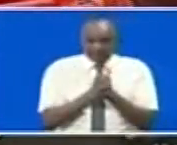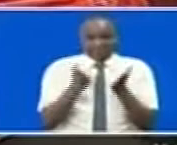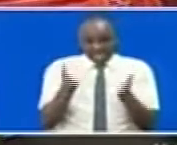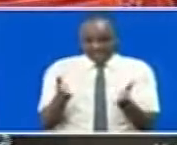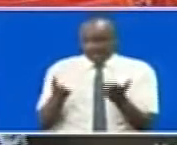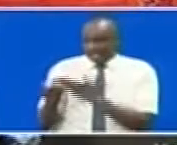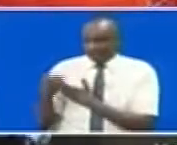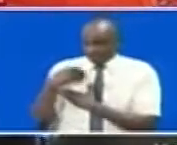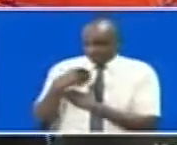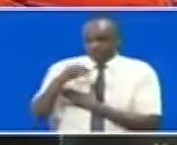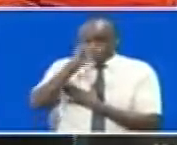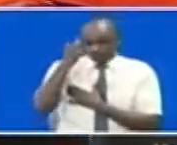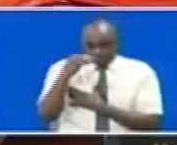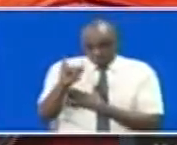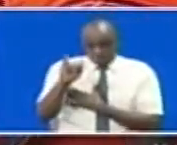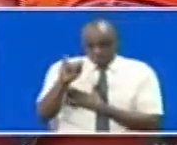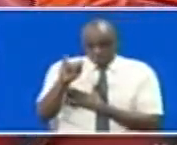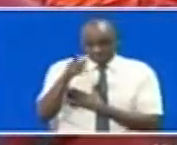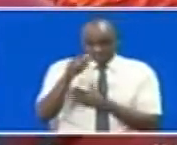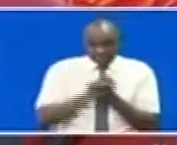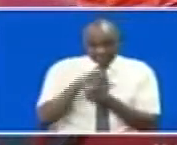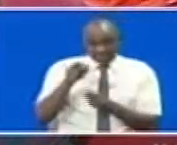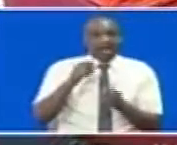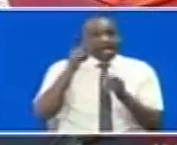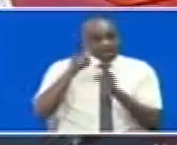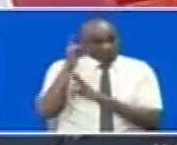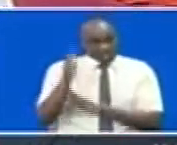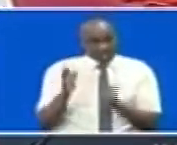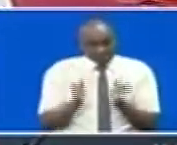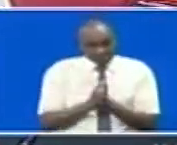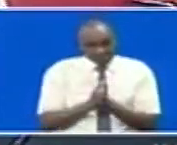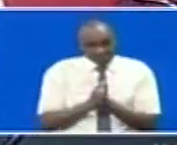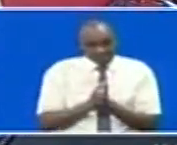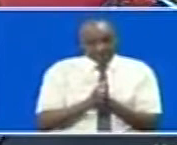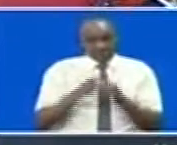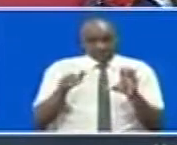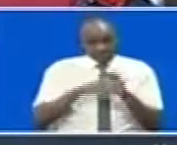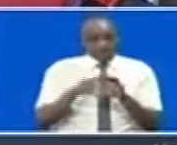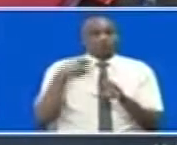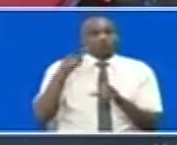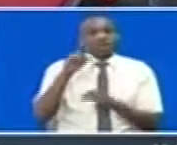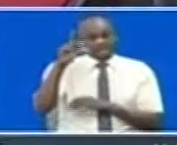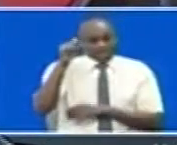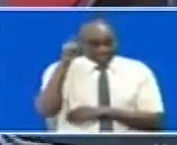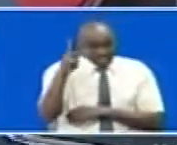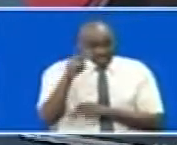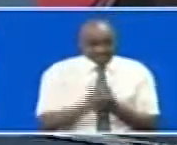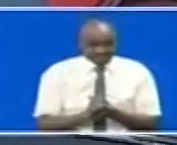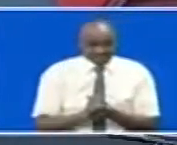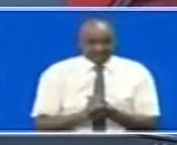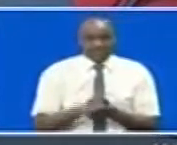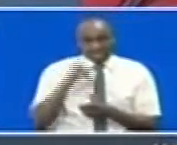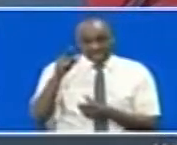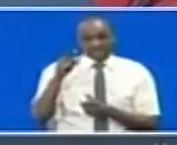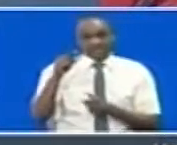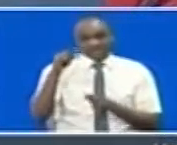on my left is Joy Brenda Mdivo, who's an advocate and a member, council member of the Law Society of Kenya, governance